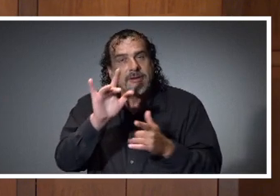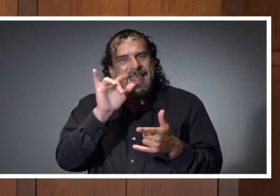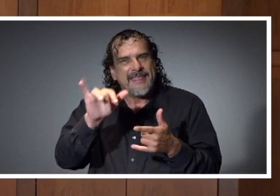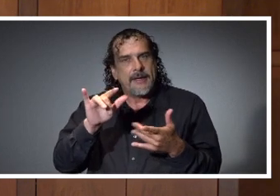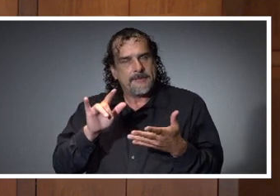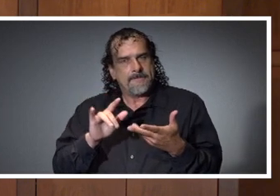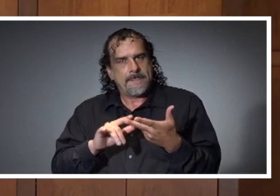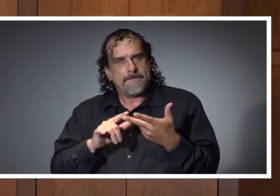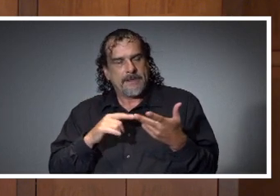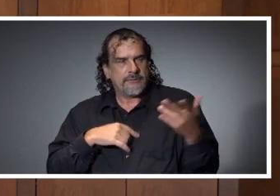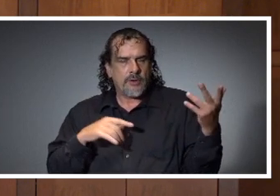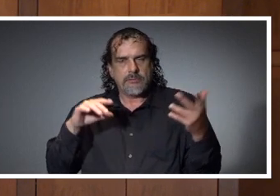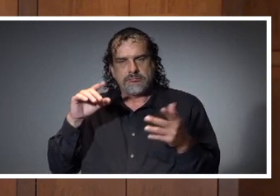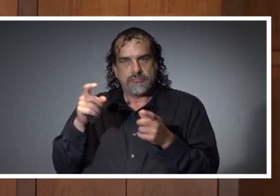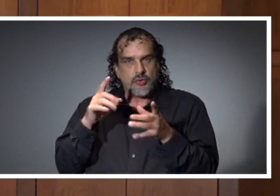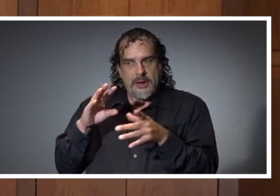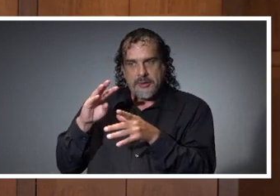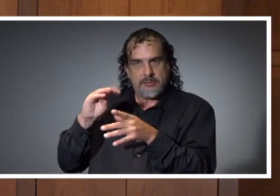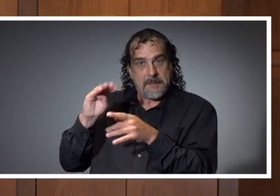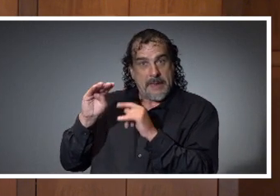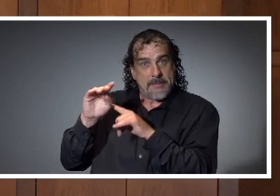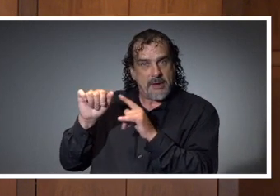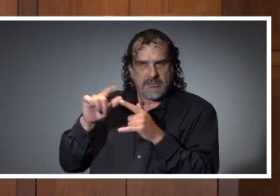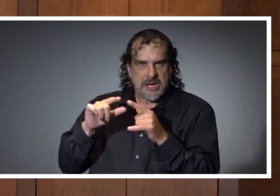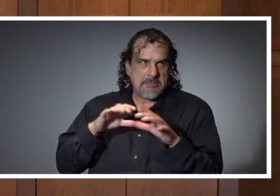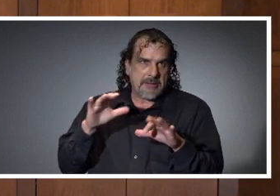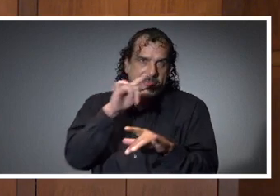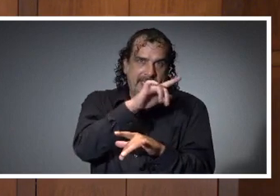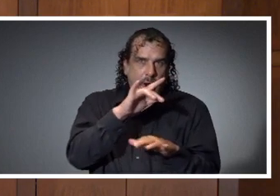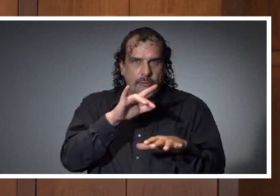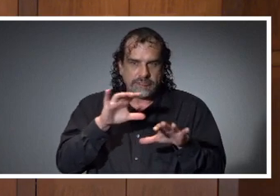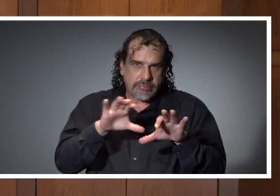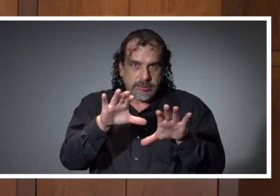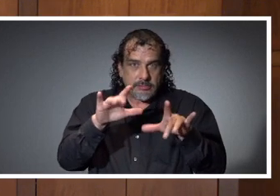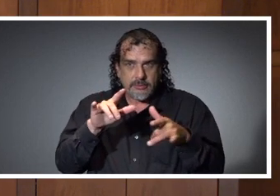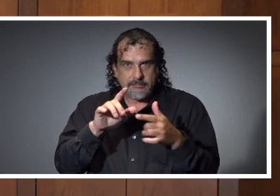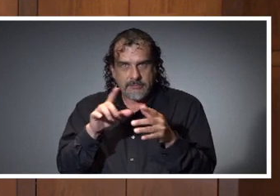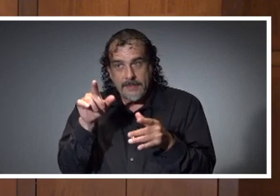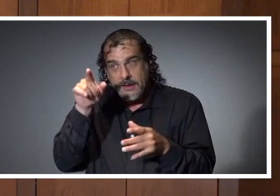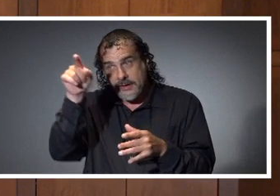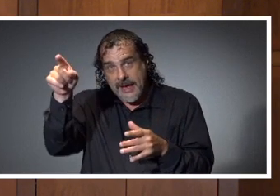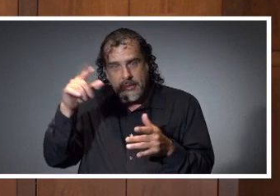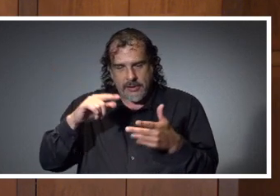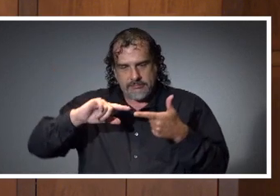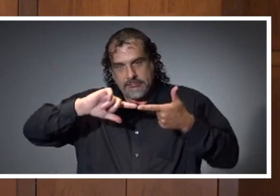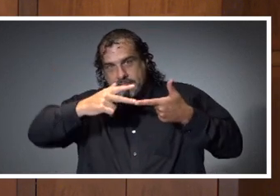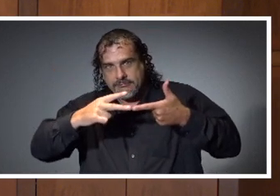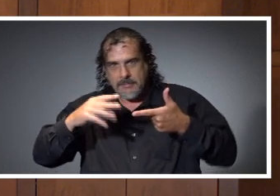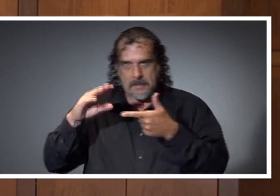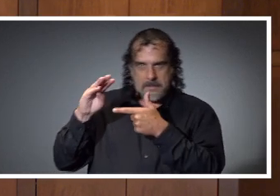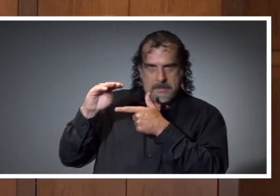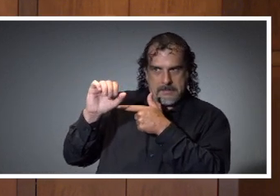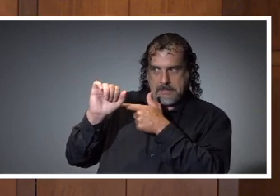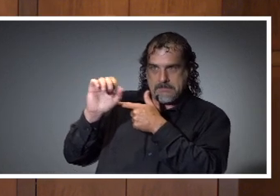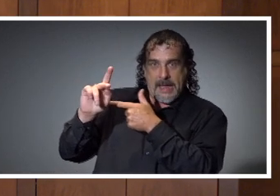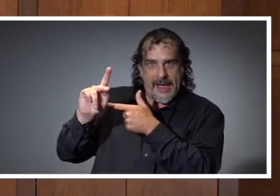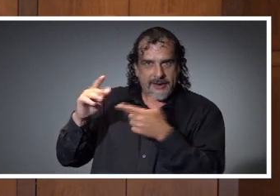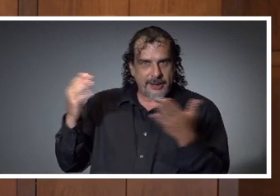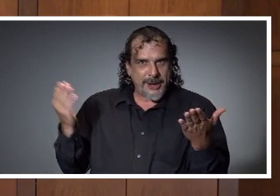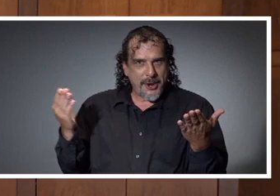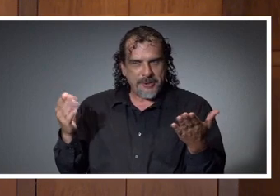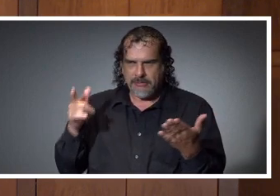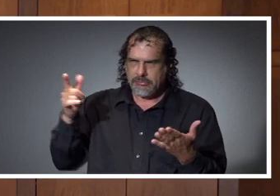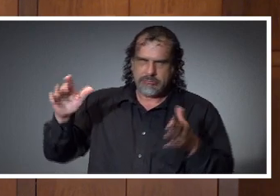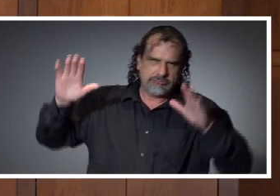been working to do more and more of that, and so we have his very, very capable number two, Mac, here today, who has done